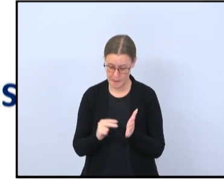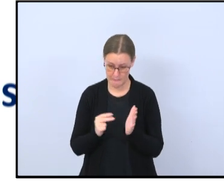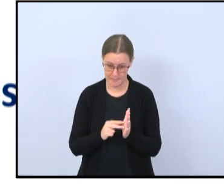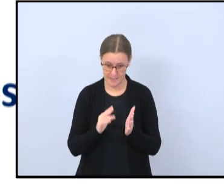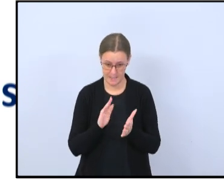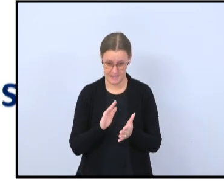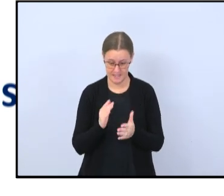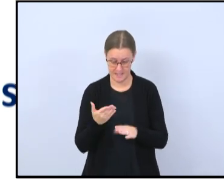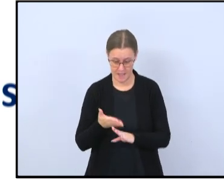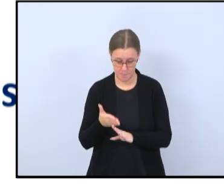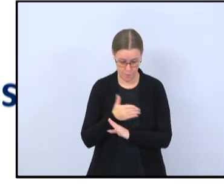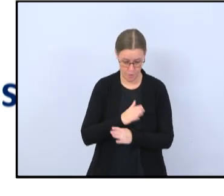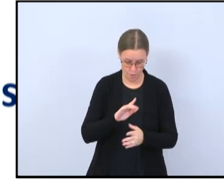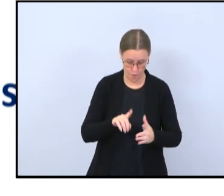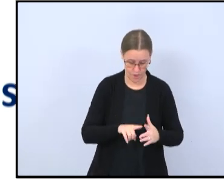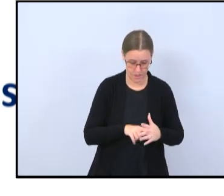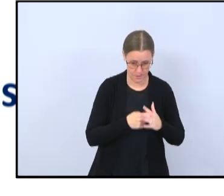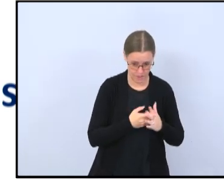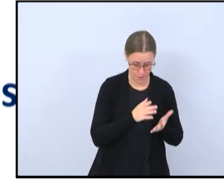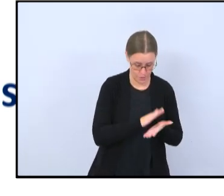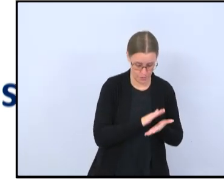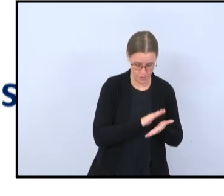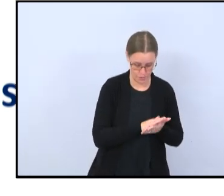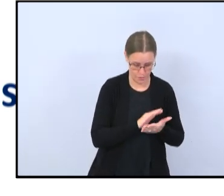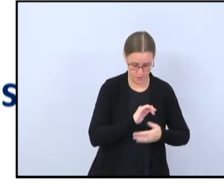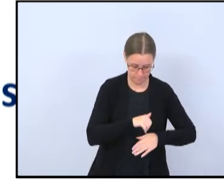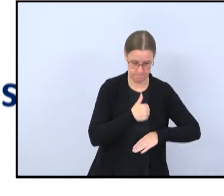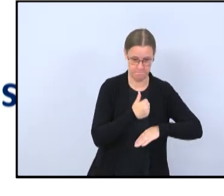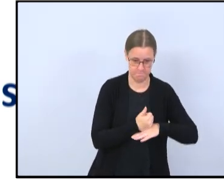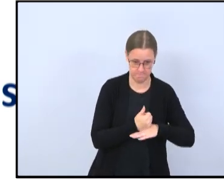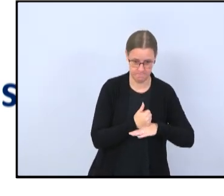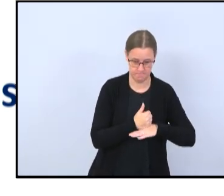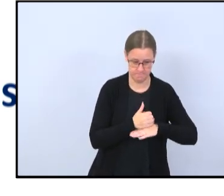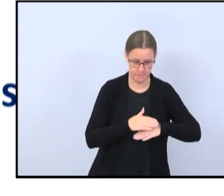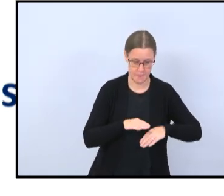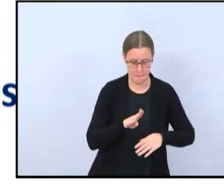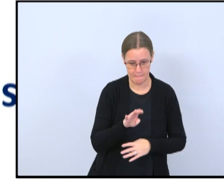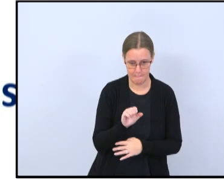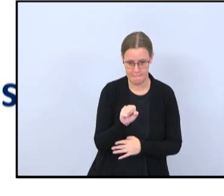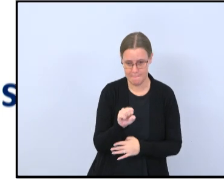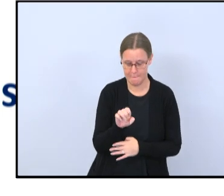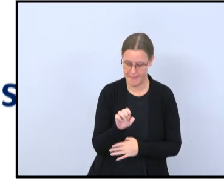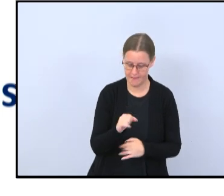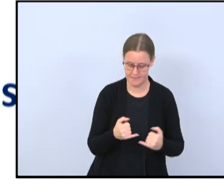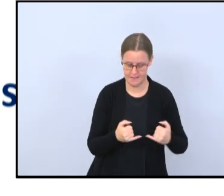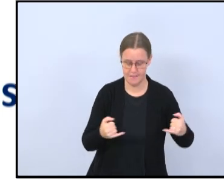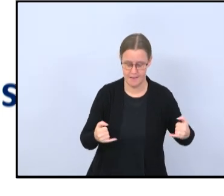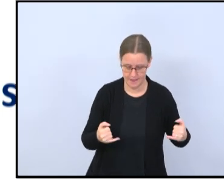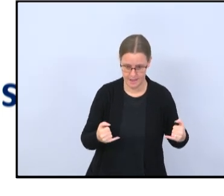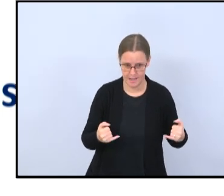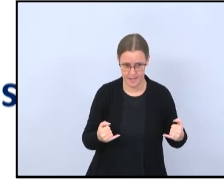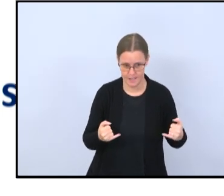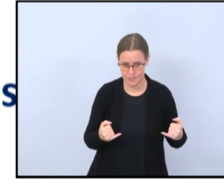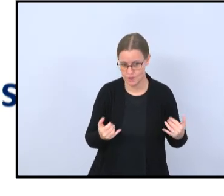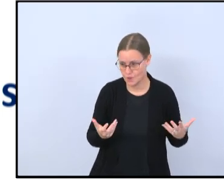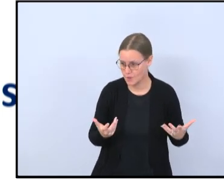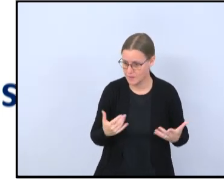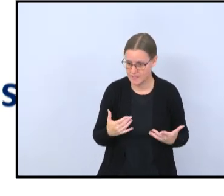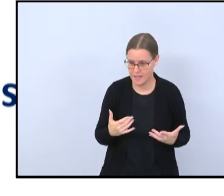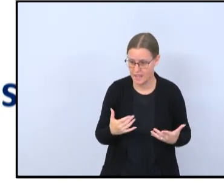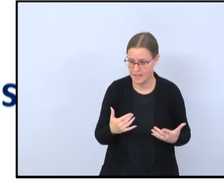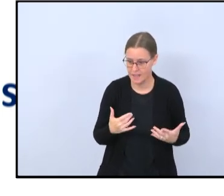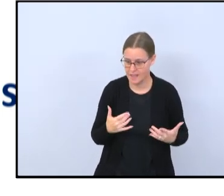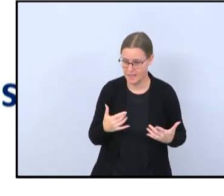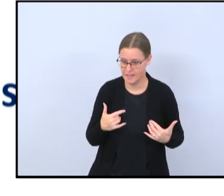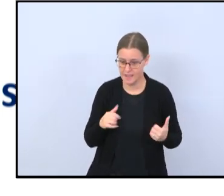to establish a meaningful baseline for student performance. It was as if our students and staff played a game. After everyone went home, TEA